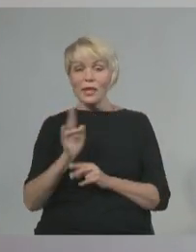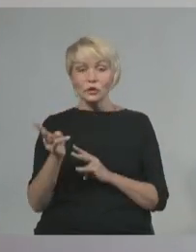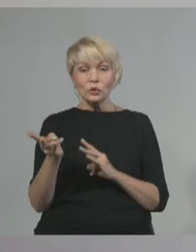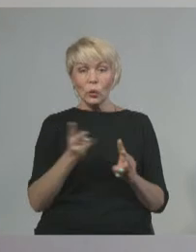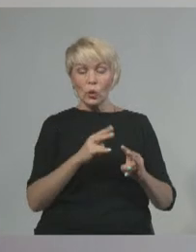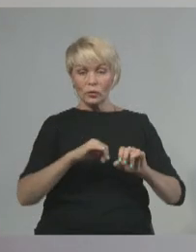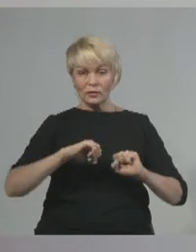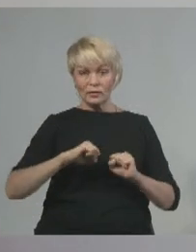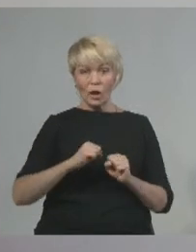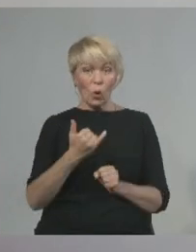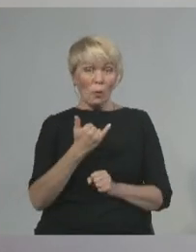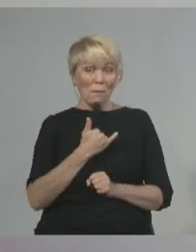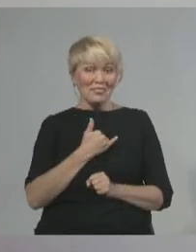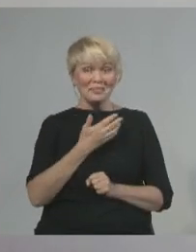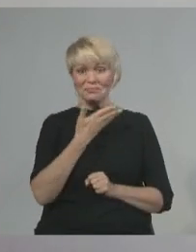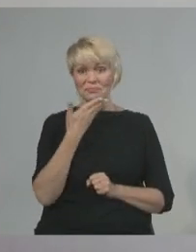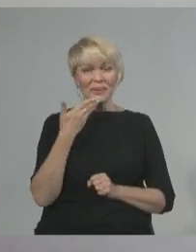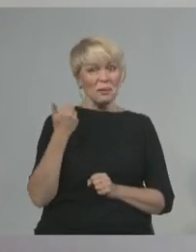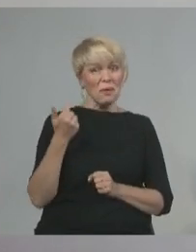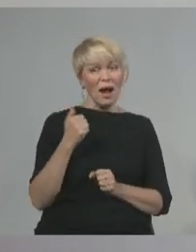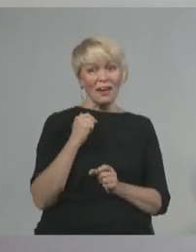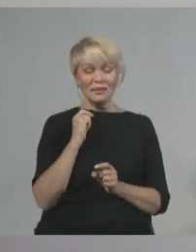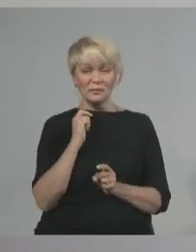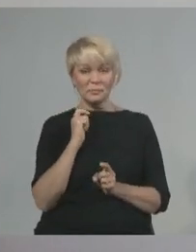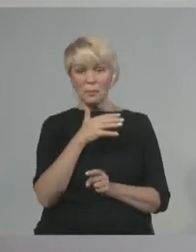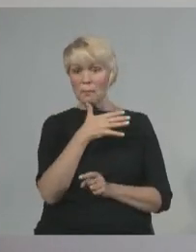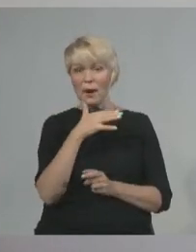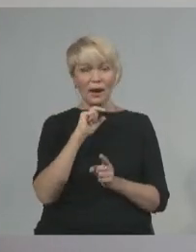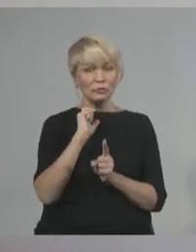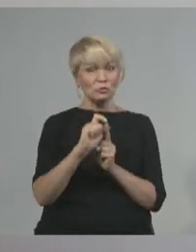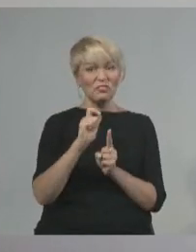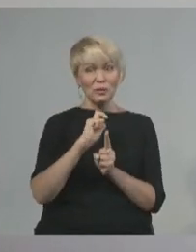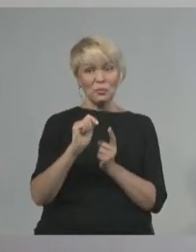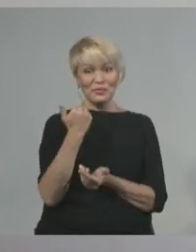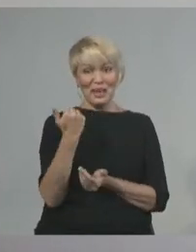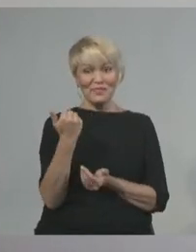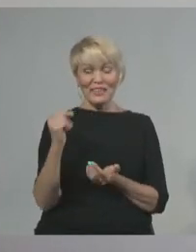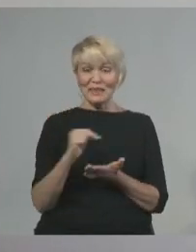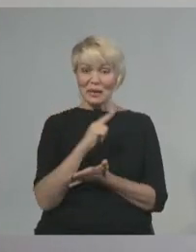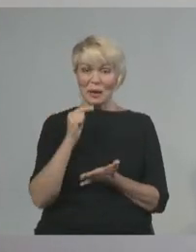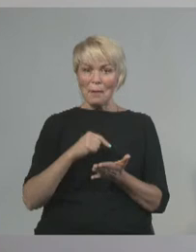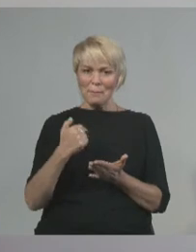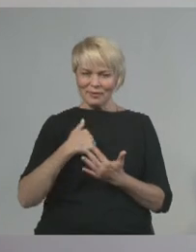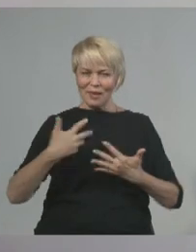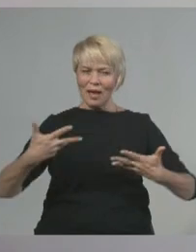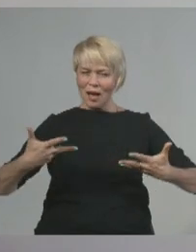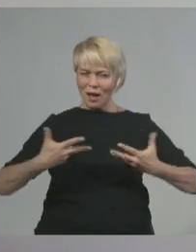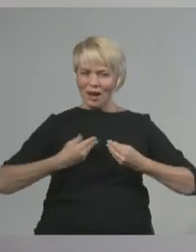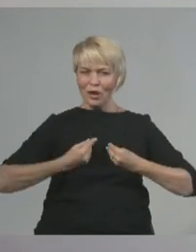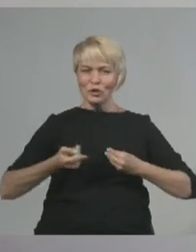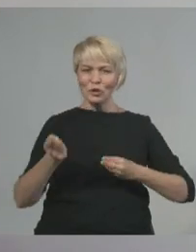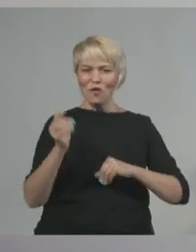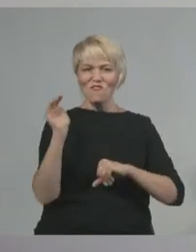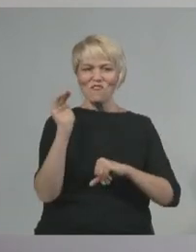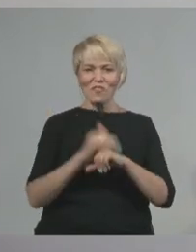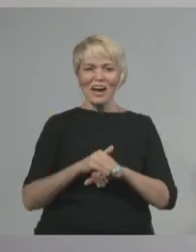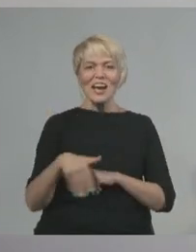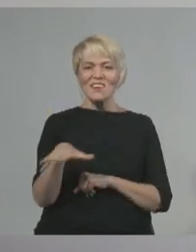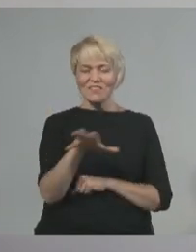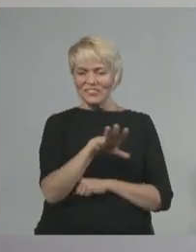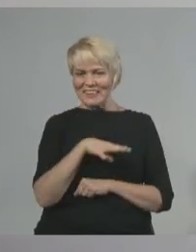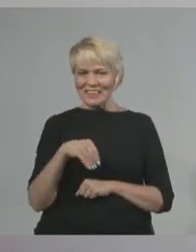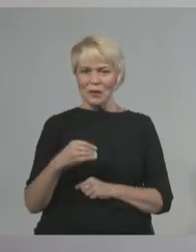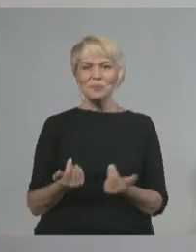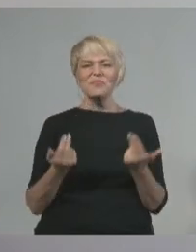question but at confidencial we're increasingly encouraged by the fact that we all recognize from the commercial area from the